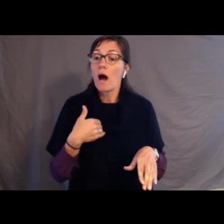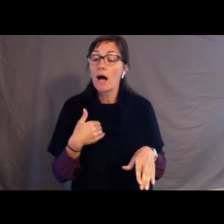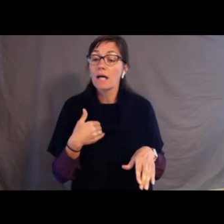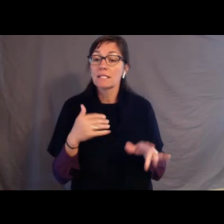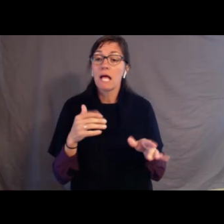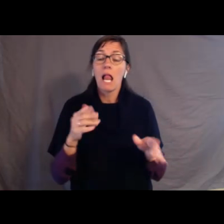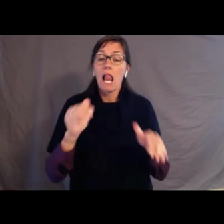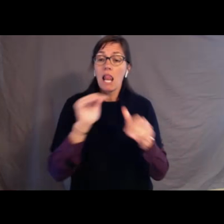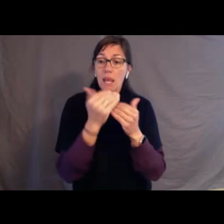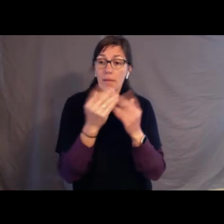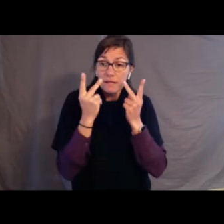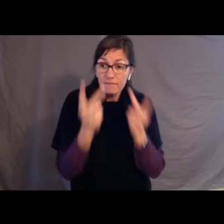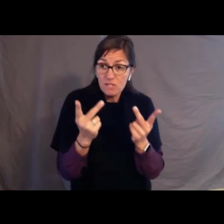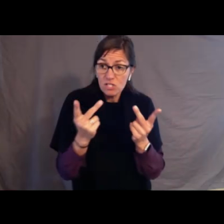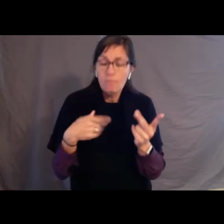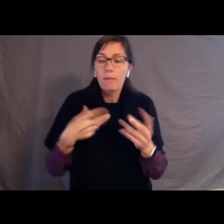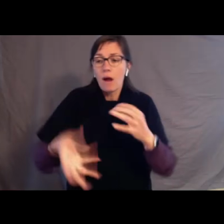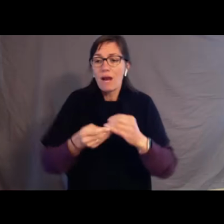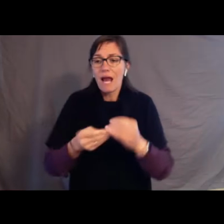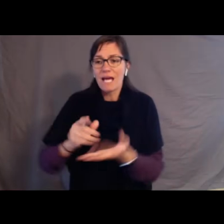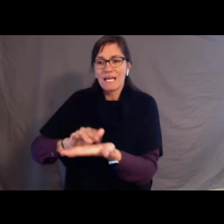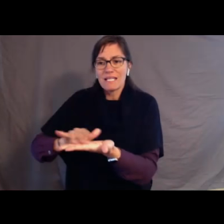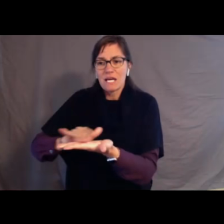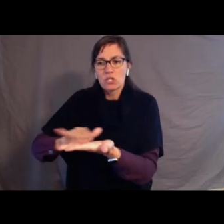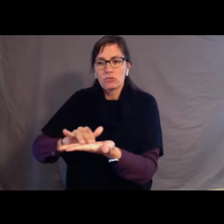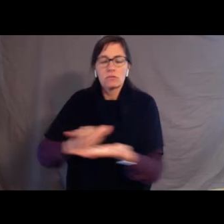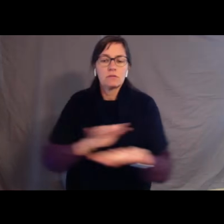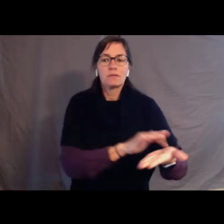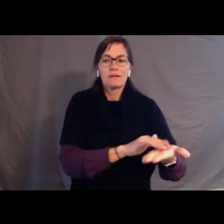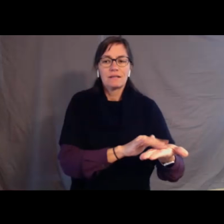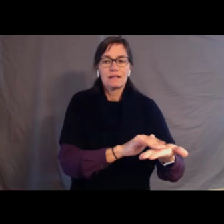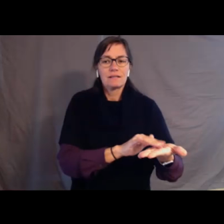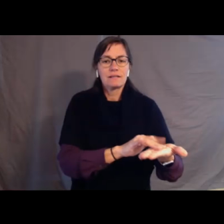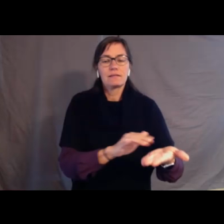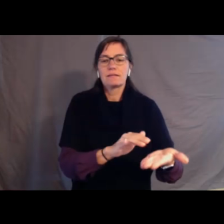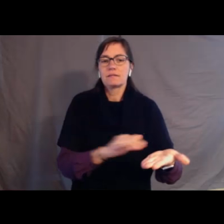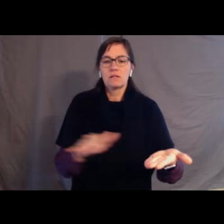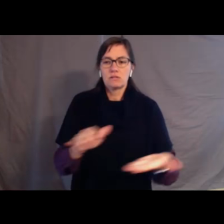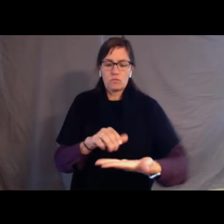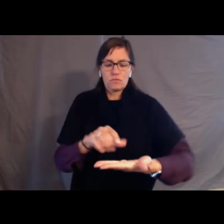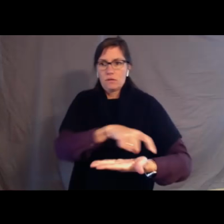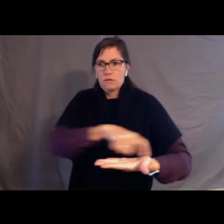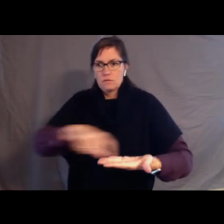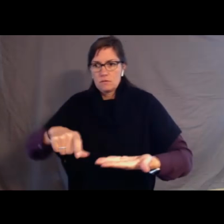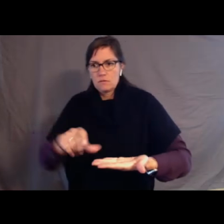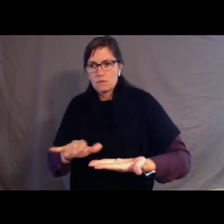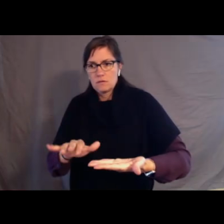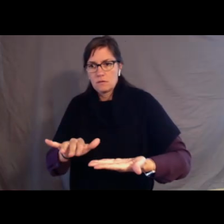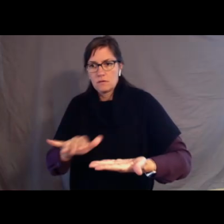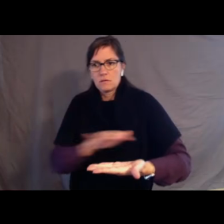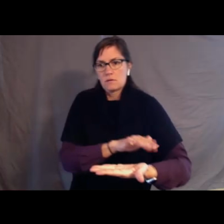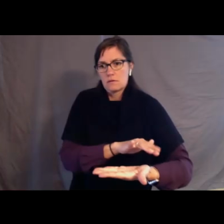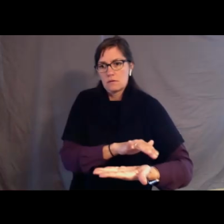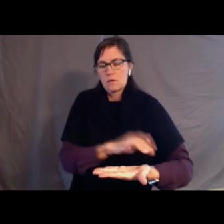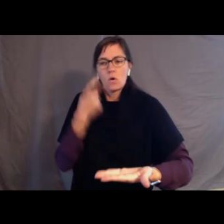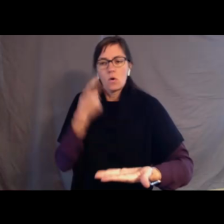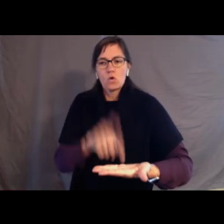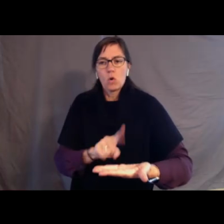these sides on this rocker plate switch to give them the ability to discriminate